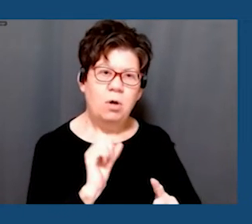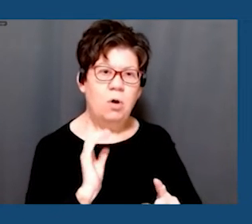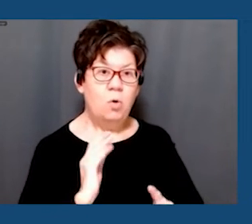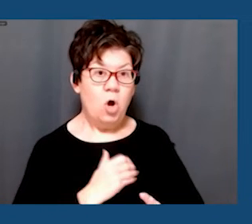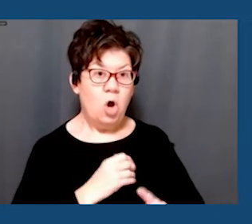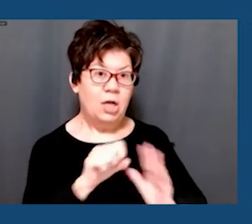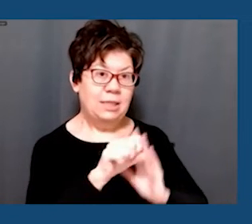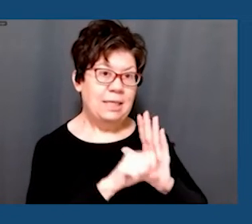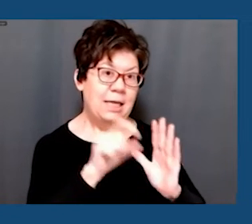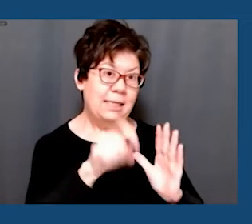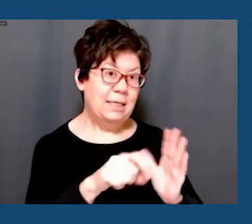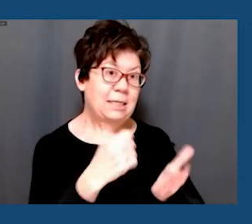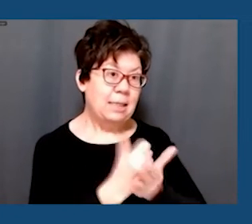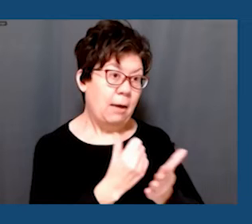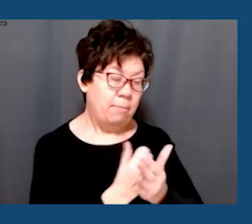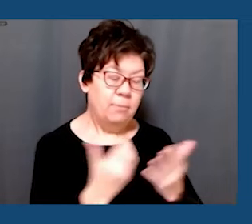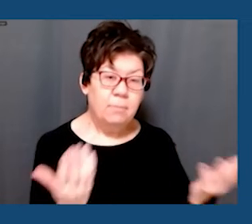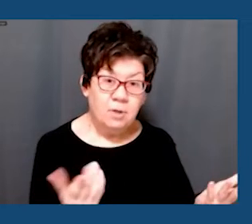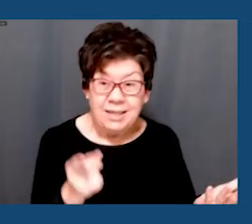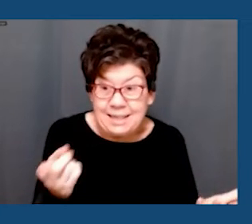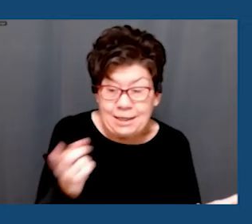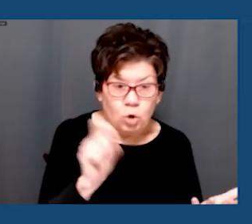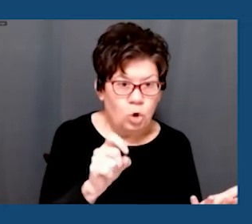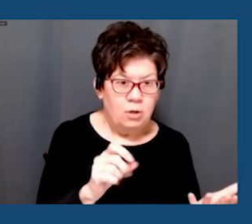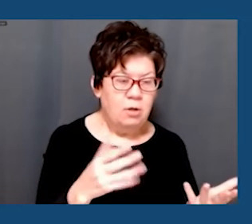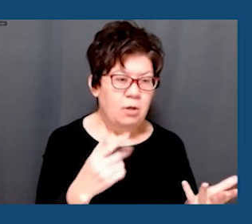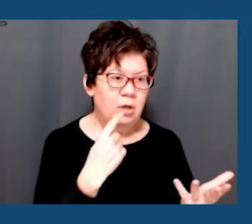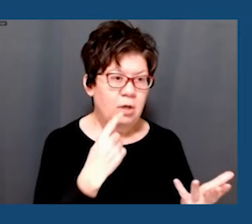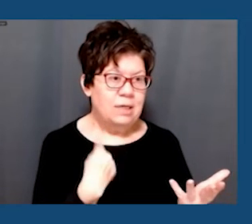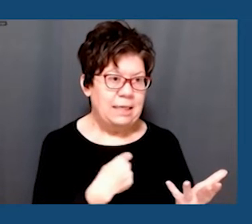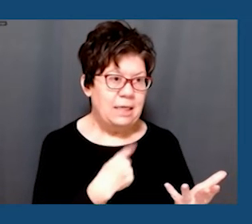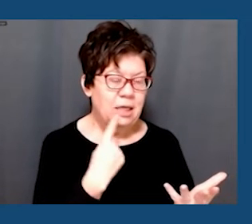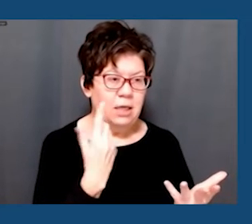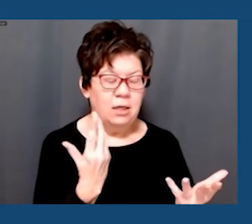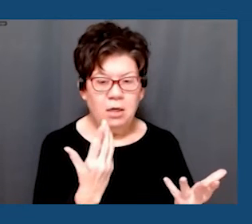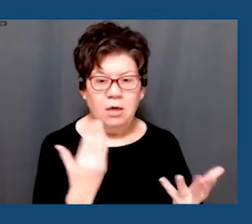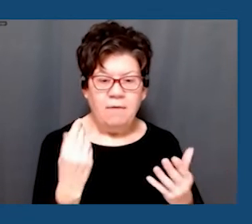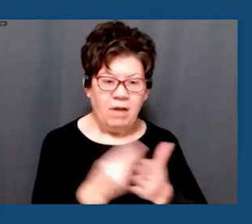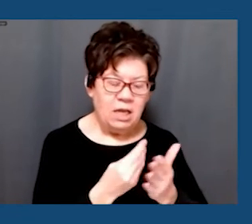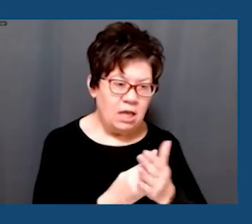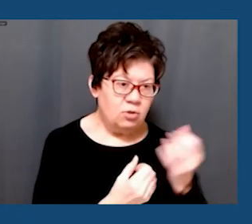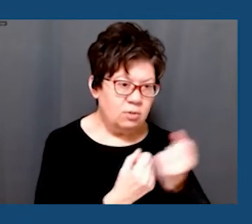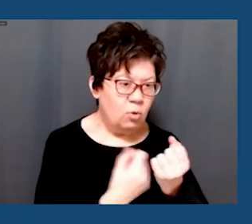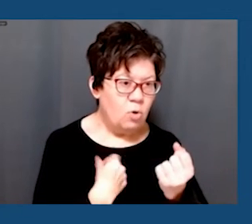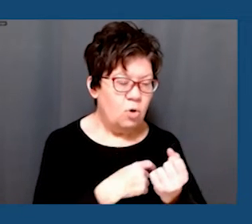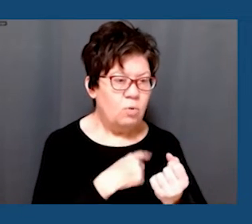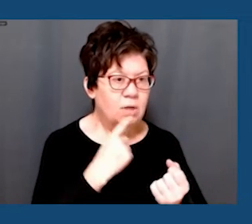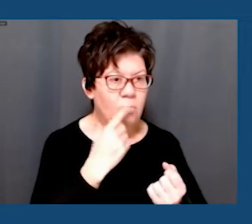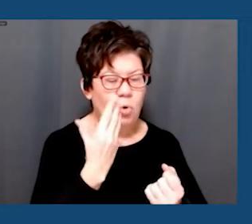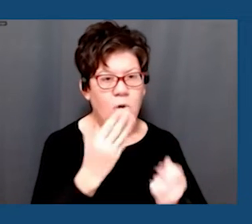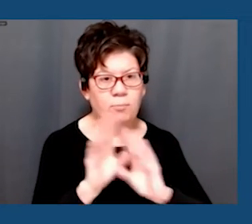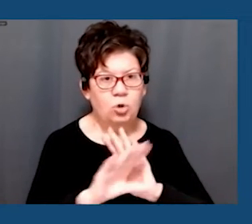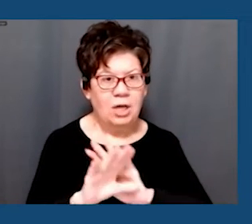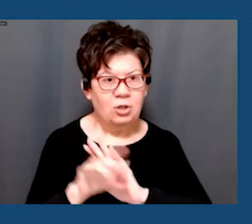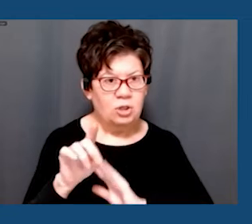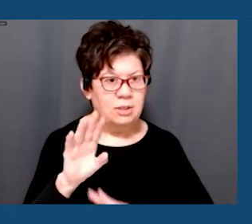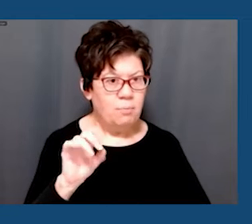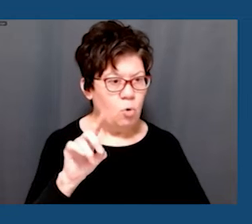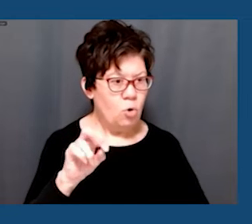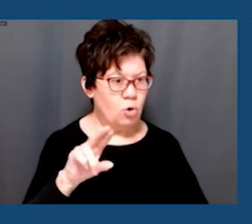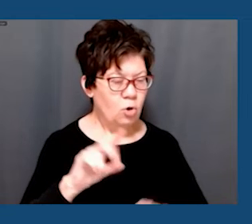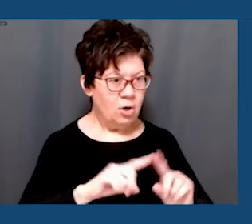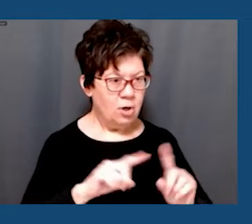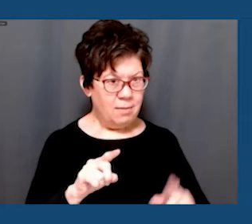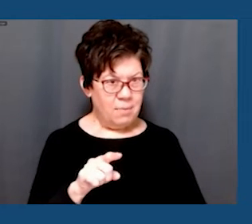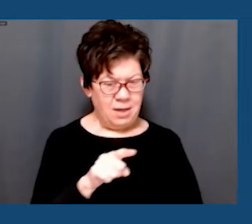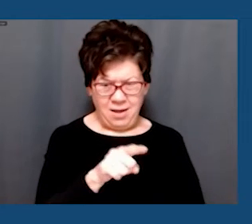help. Our state needs the relief. We need the financial support. We need more protections at the border. So the fact that they're incapable